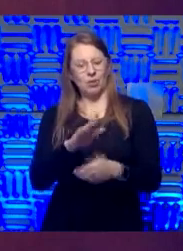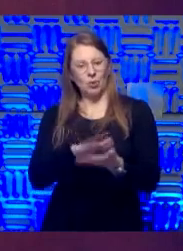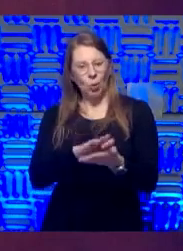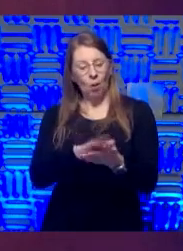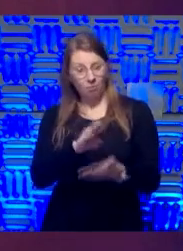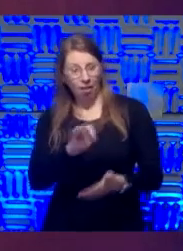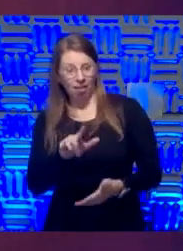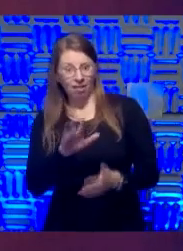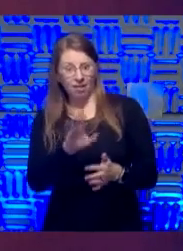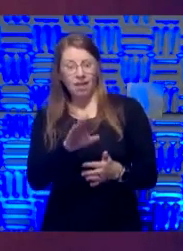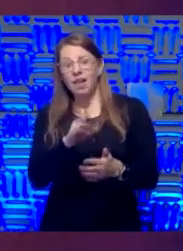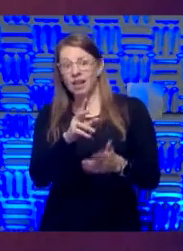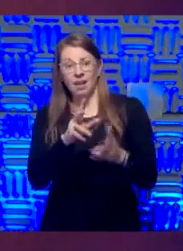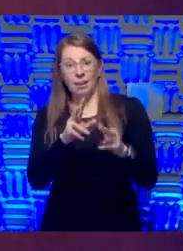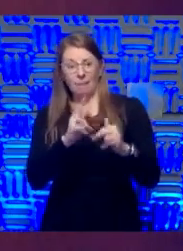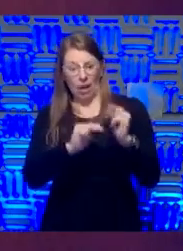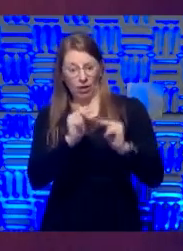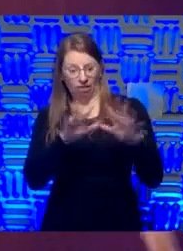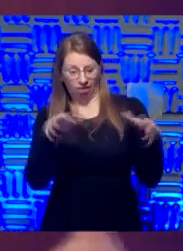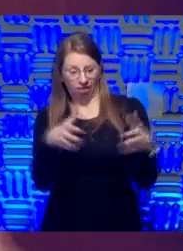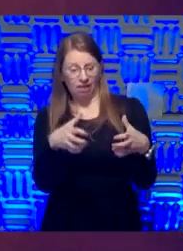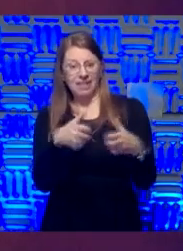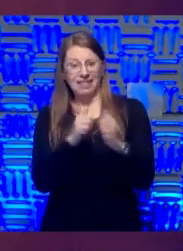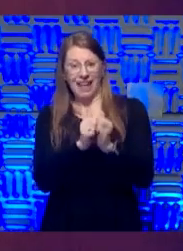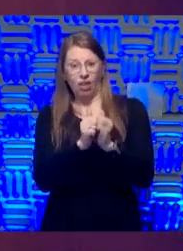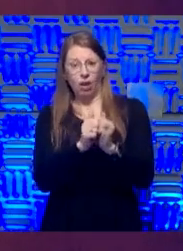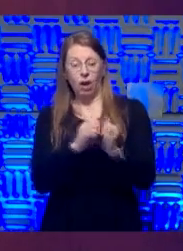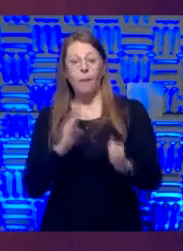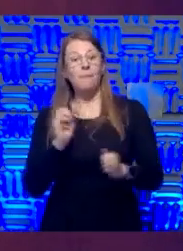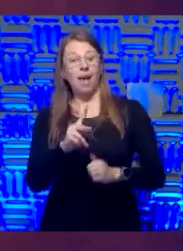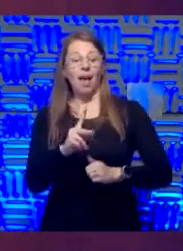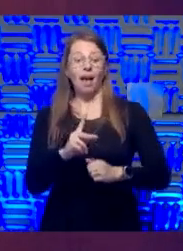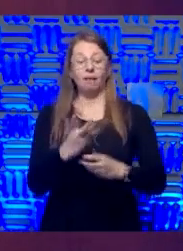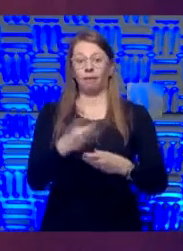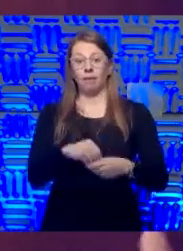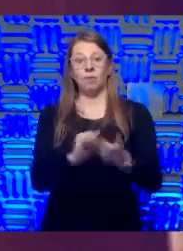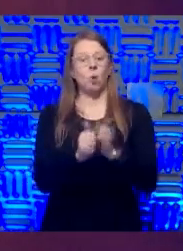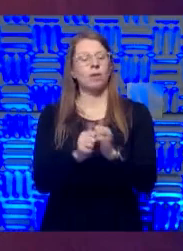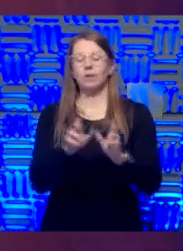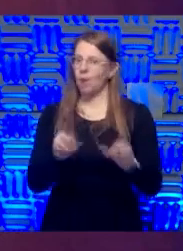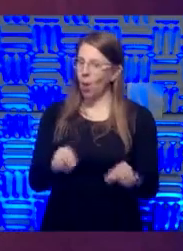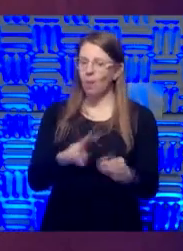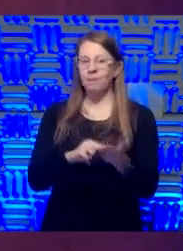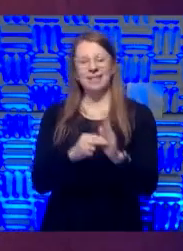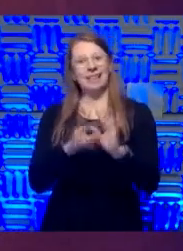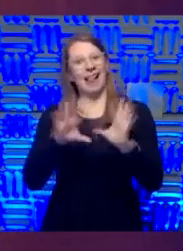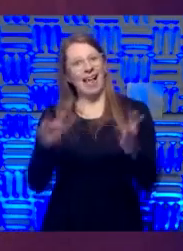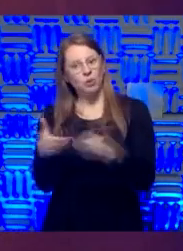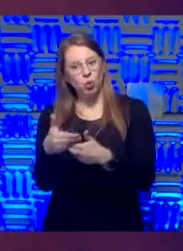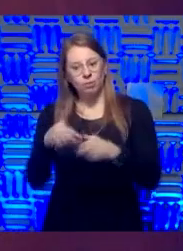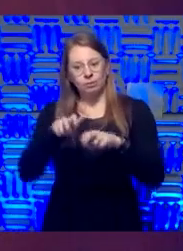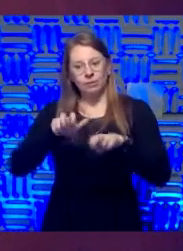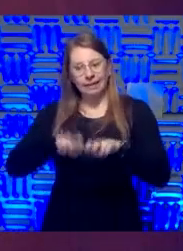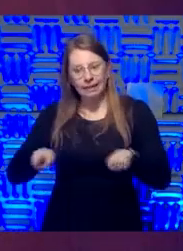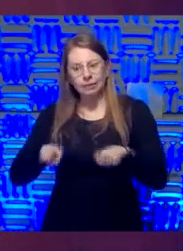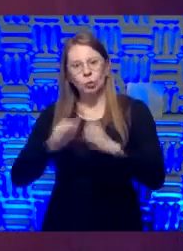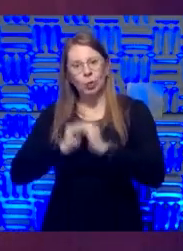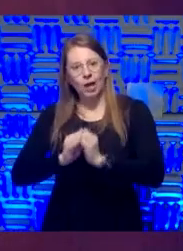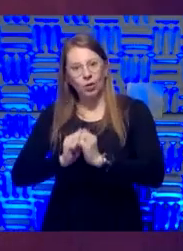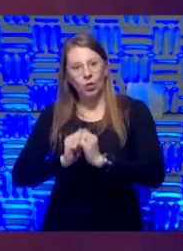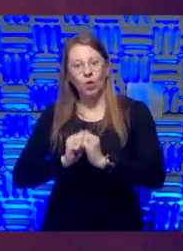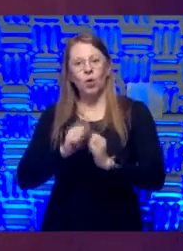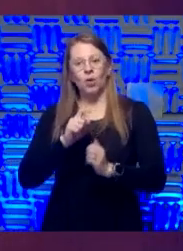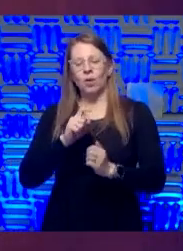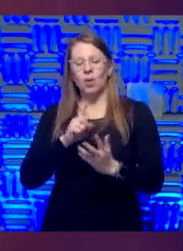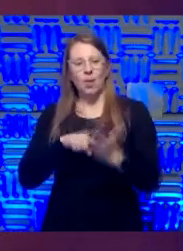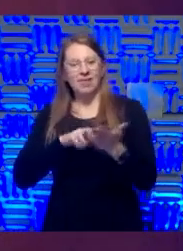being in a building together. It's not just going back and playing sports at that school. It's in the classroom together and what that means.